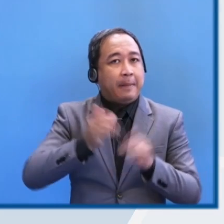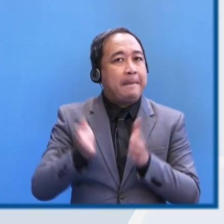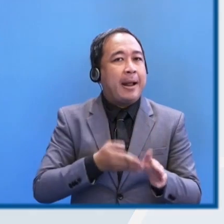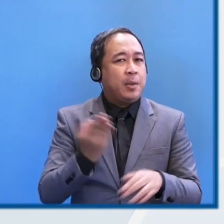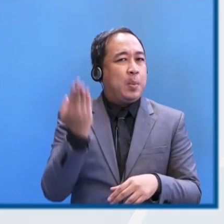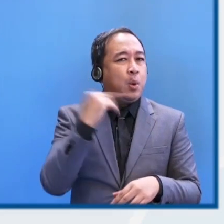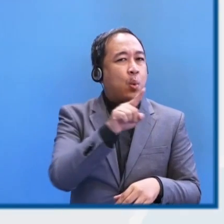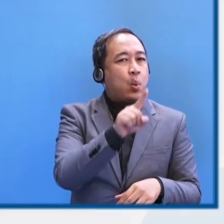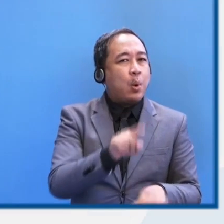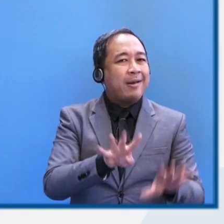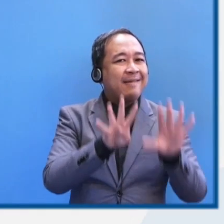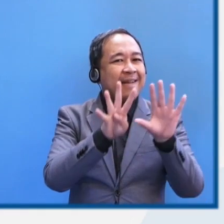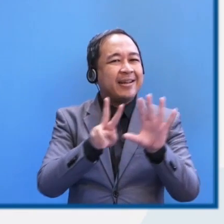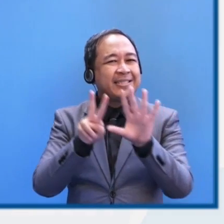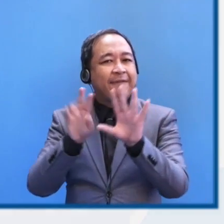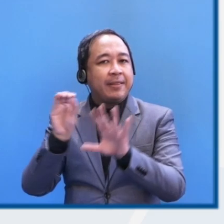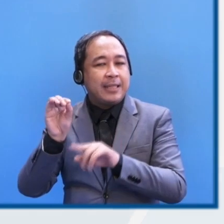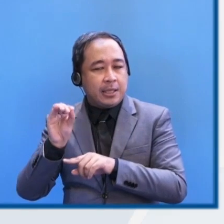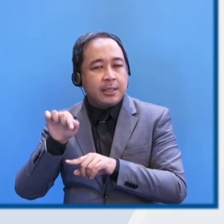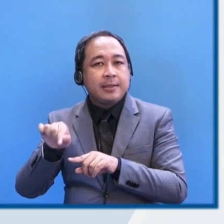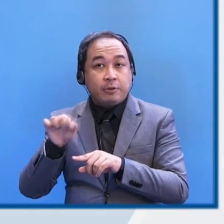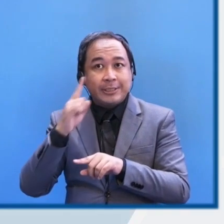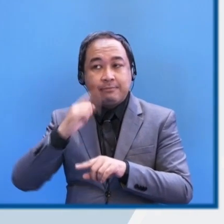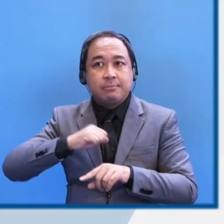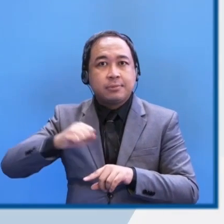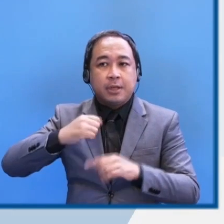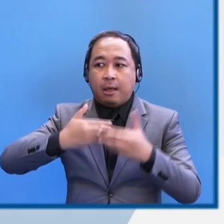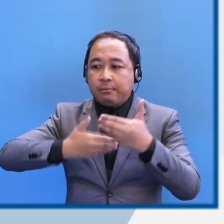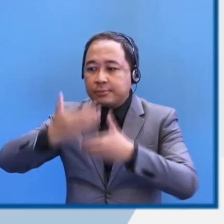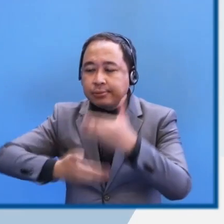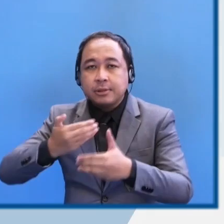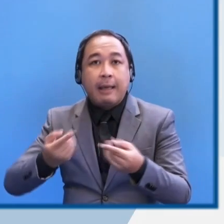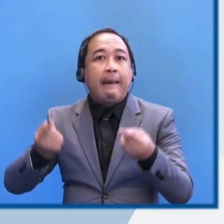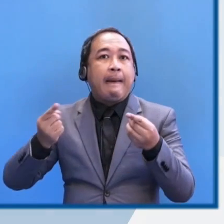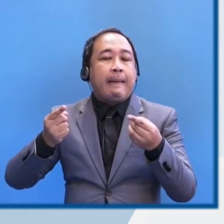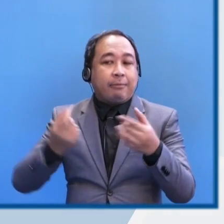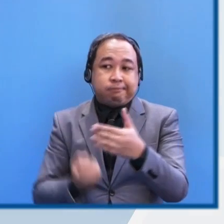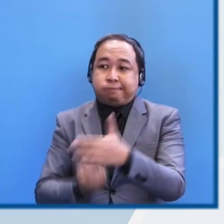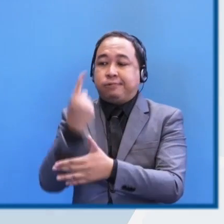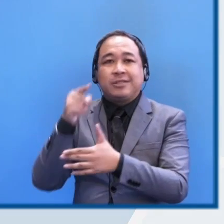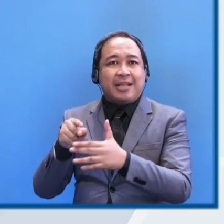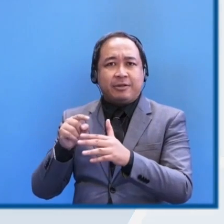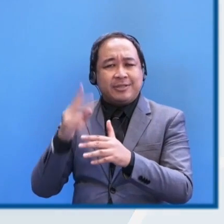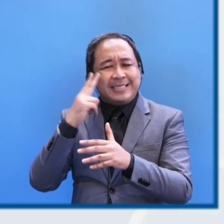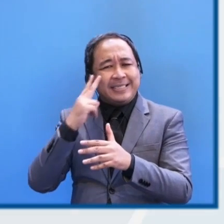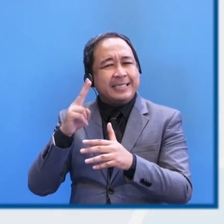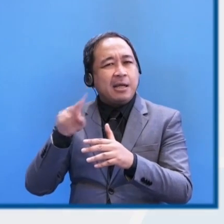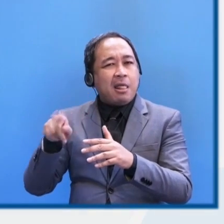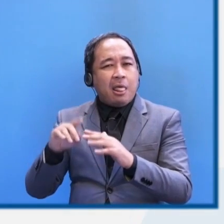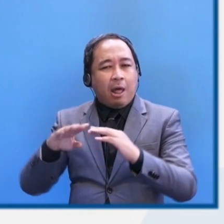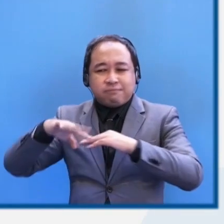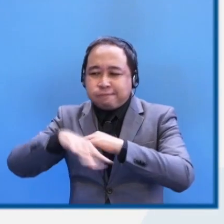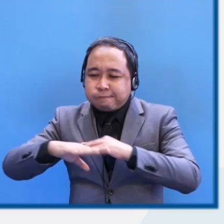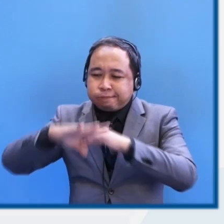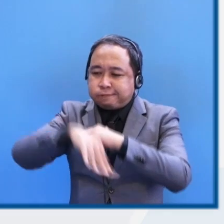cooperation gains its momentum to accelerate after the Indian Ocean tsunami, which provided an important lesson on the need